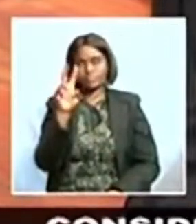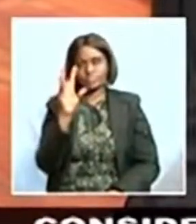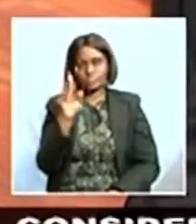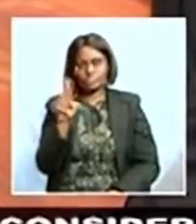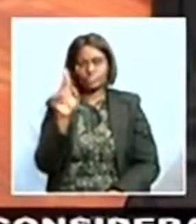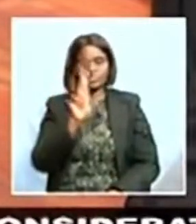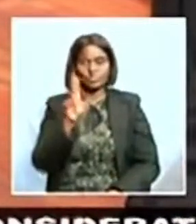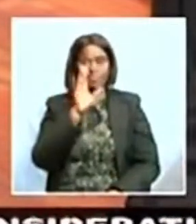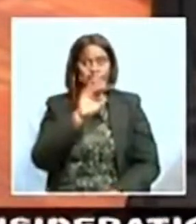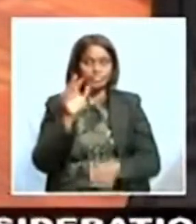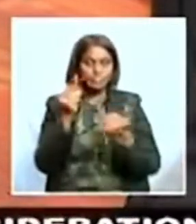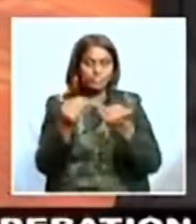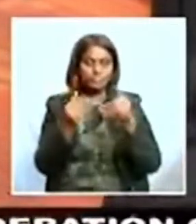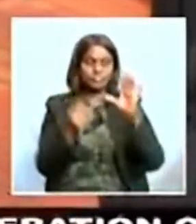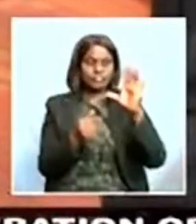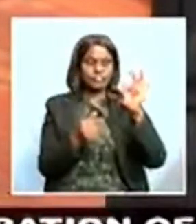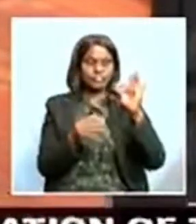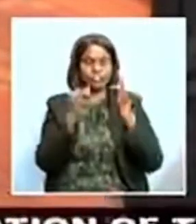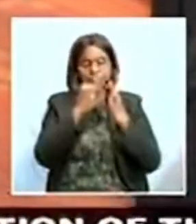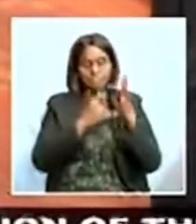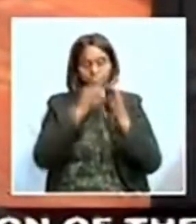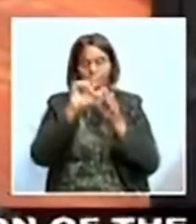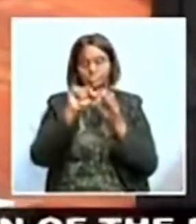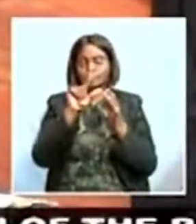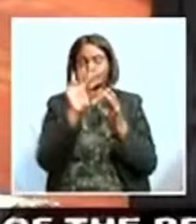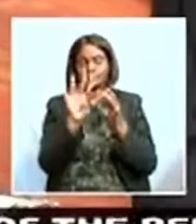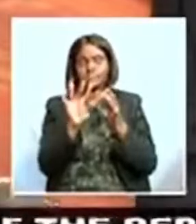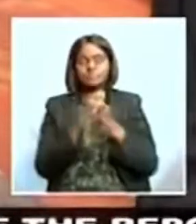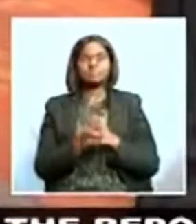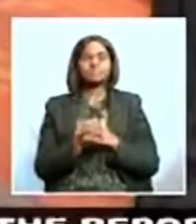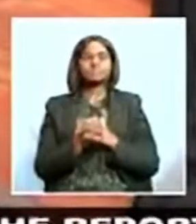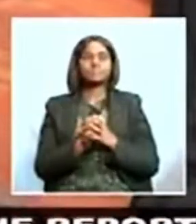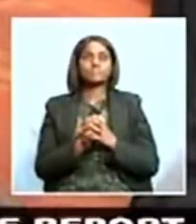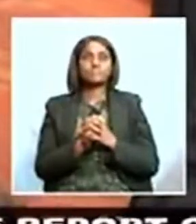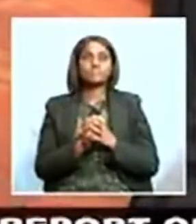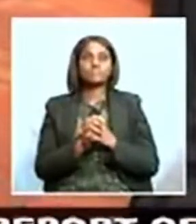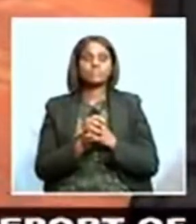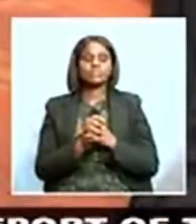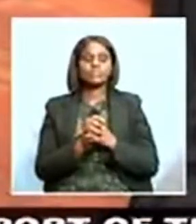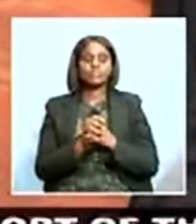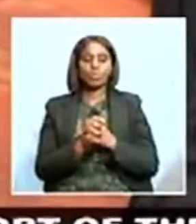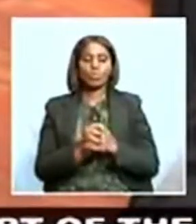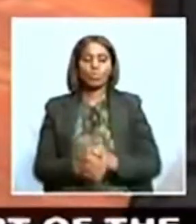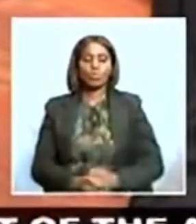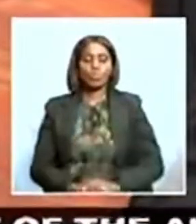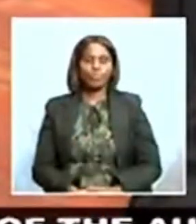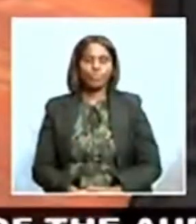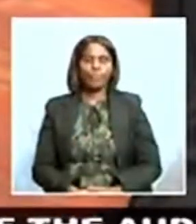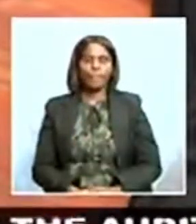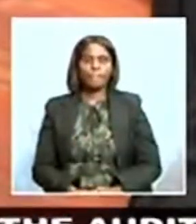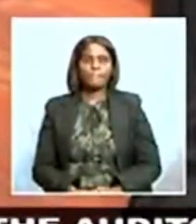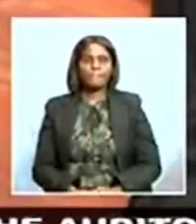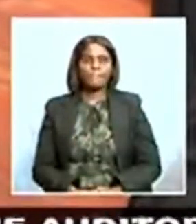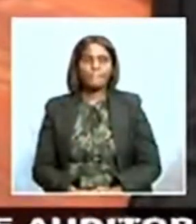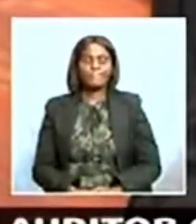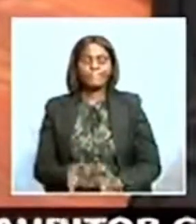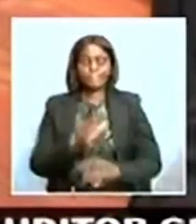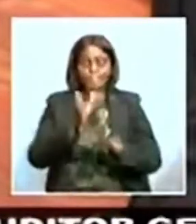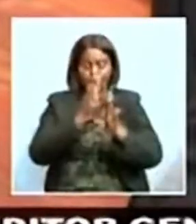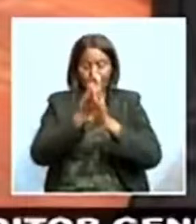of the 1.5 hectares Council Track Park, and updating of the Council Valuation Row. Further, January 2024